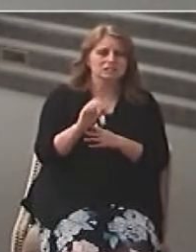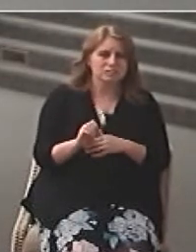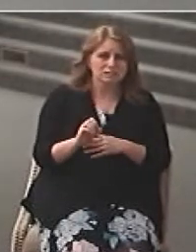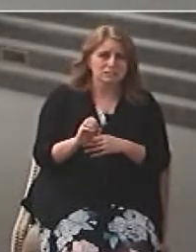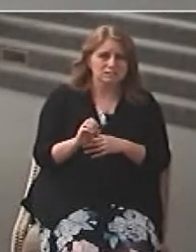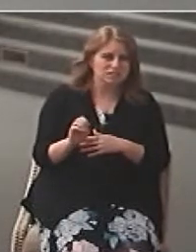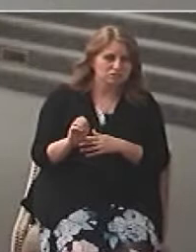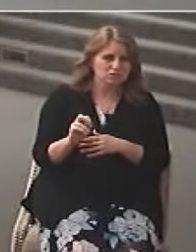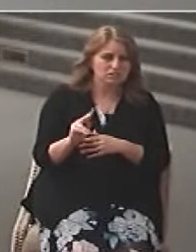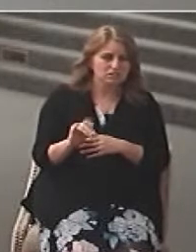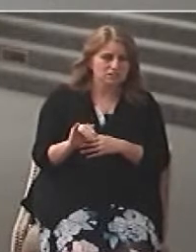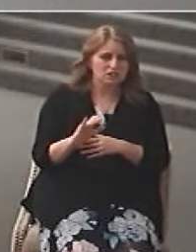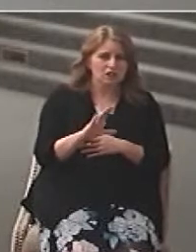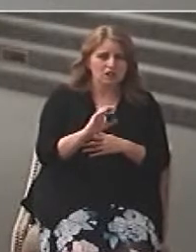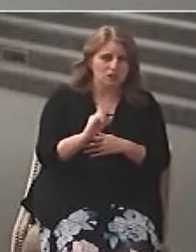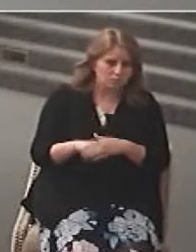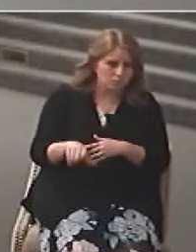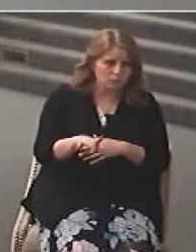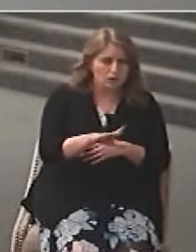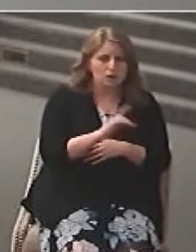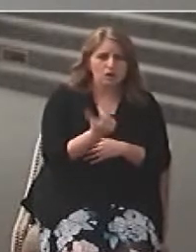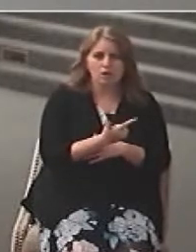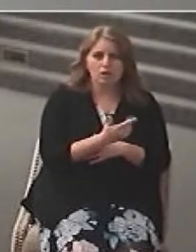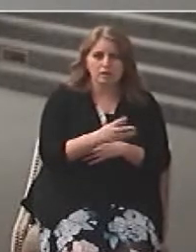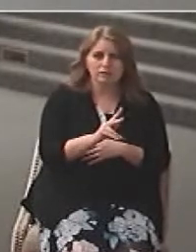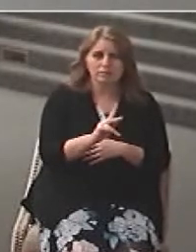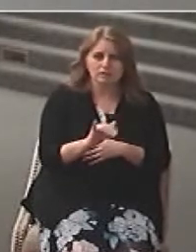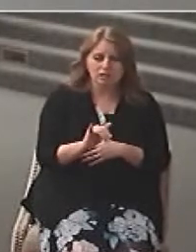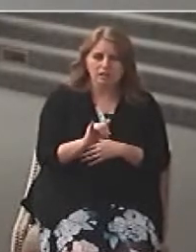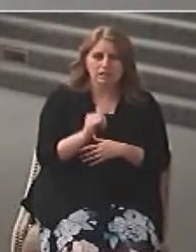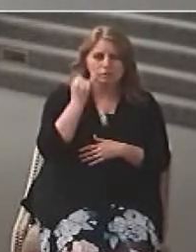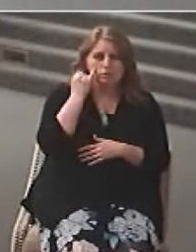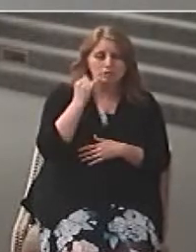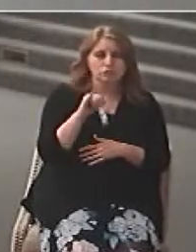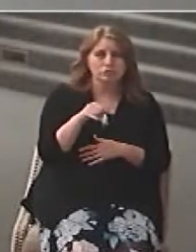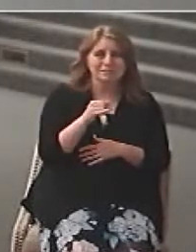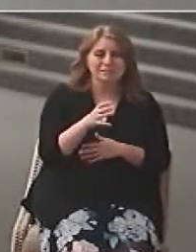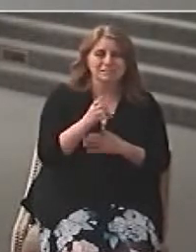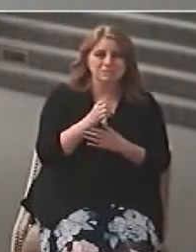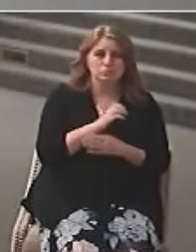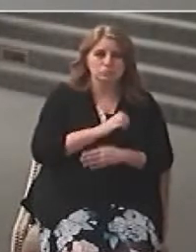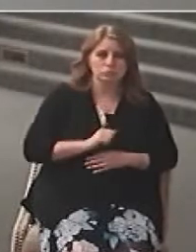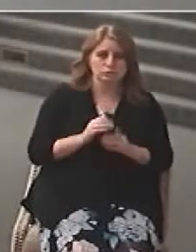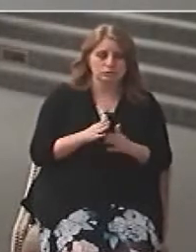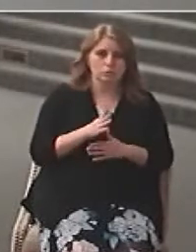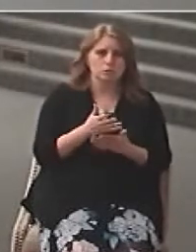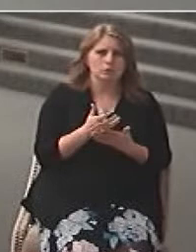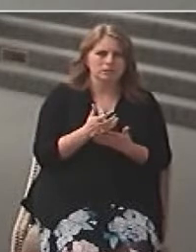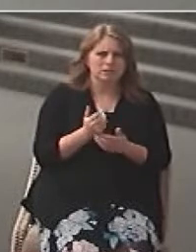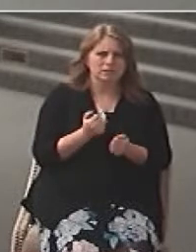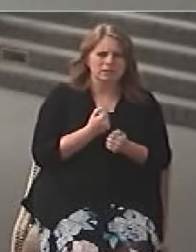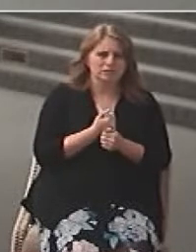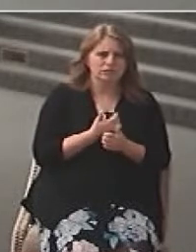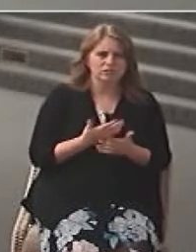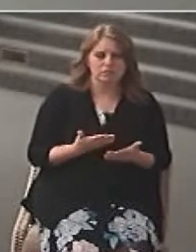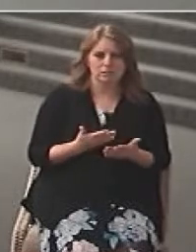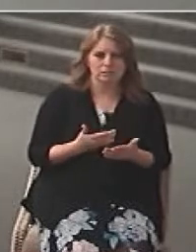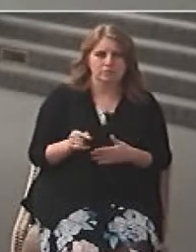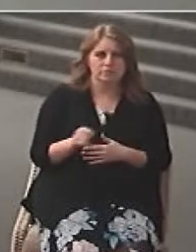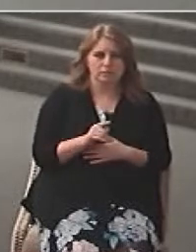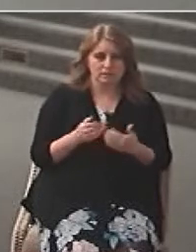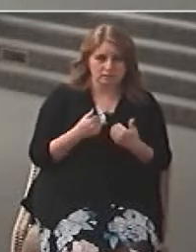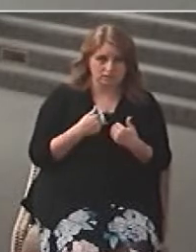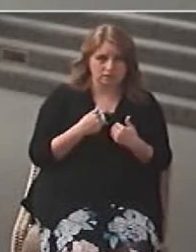southeastern Kentucky, all of Kentucky, just if we could just get some Christians that just wanted to give everything they had